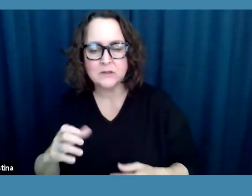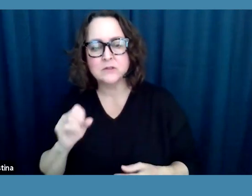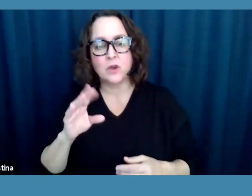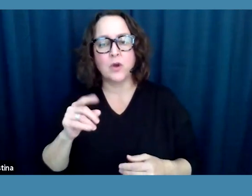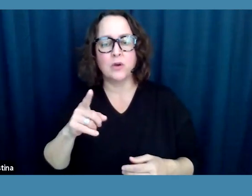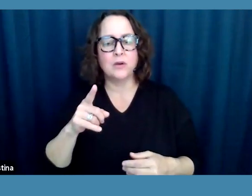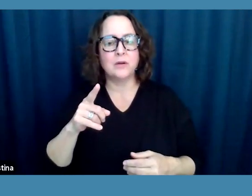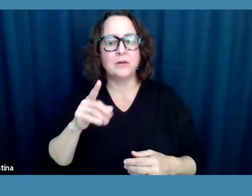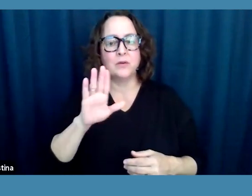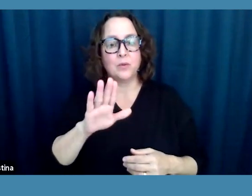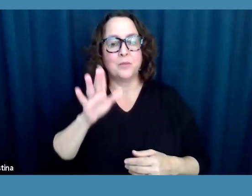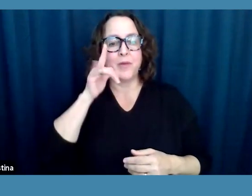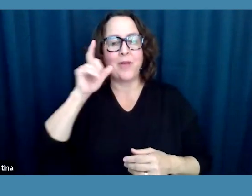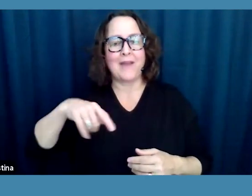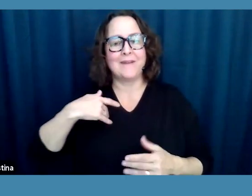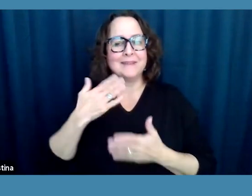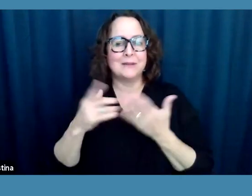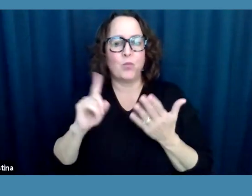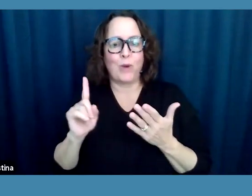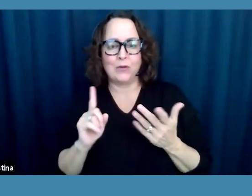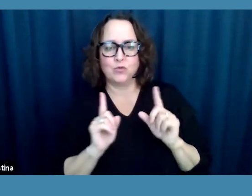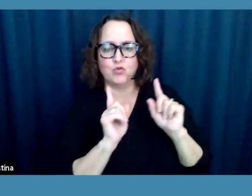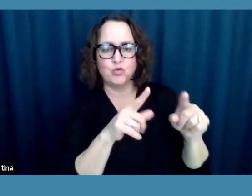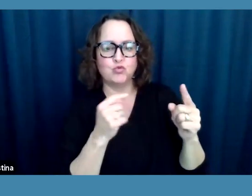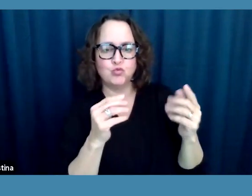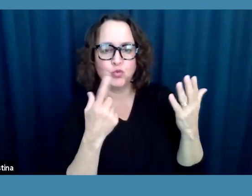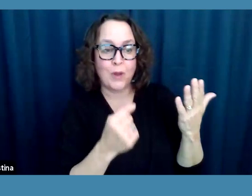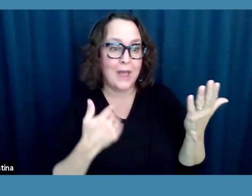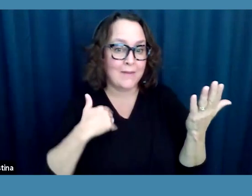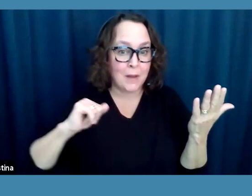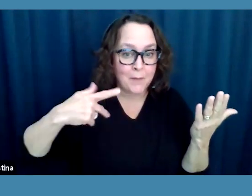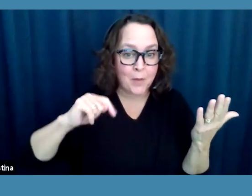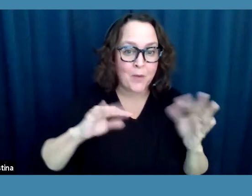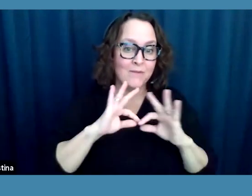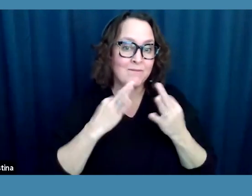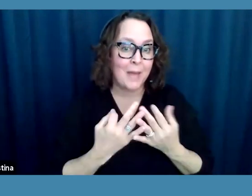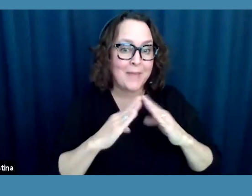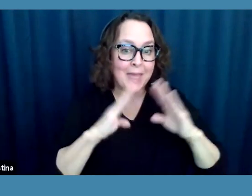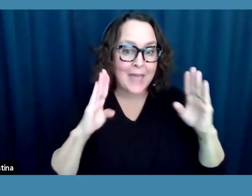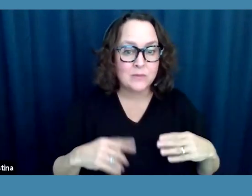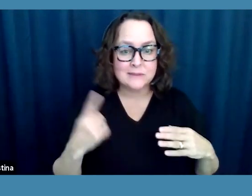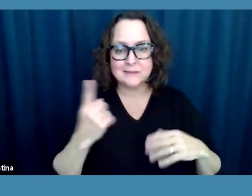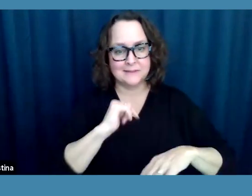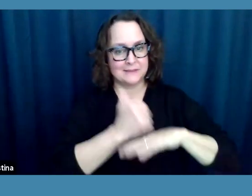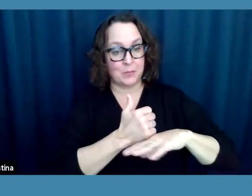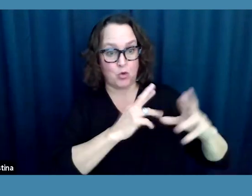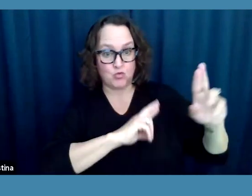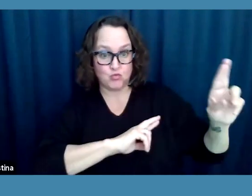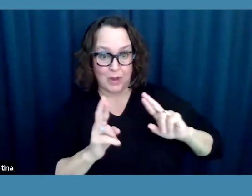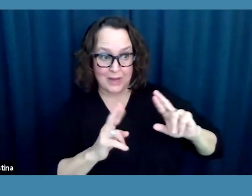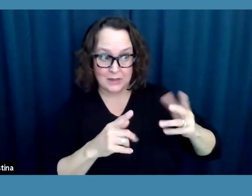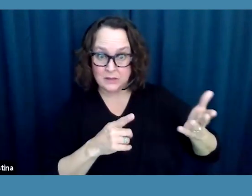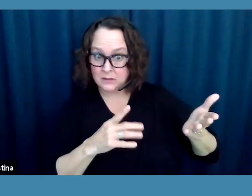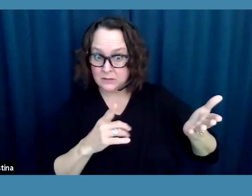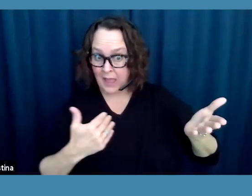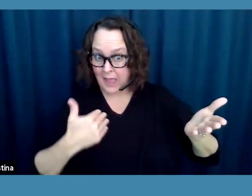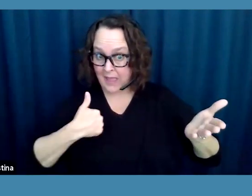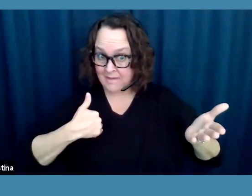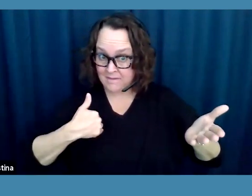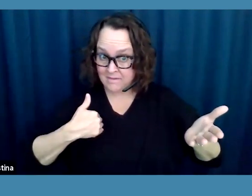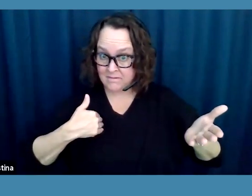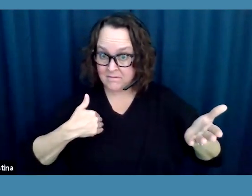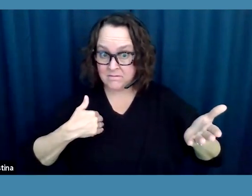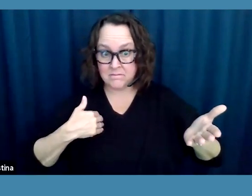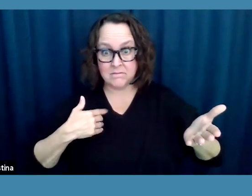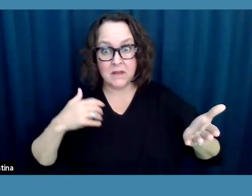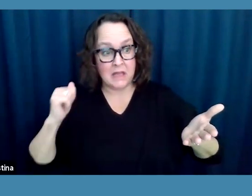she would need to have somewhere to go. She would need to have an apartment or a family home or whatever set up. But assuming that exists and there's a place